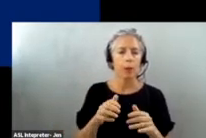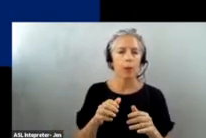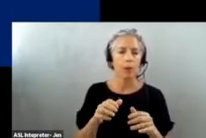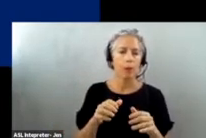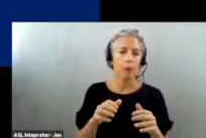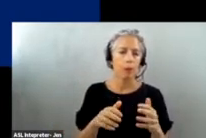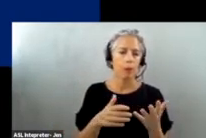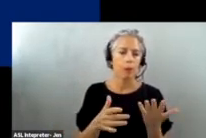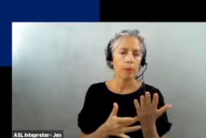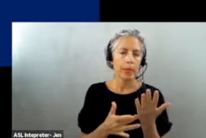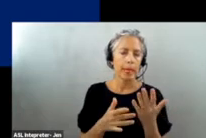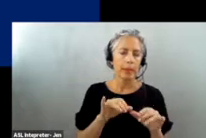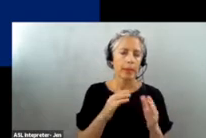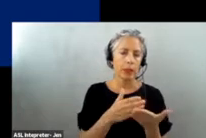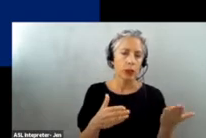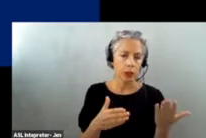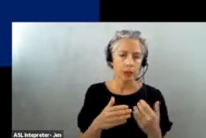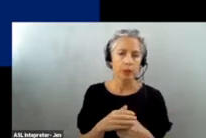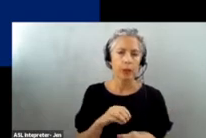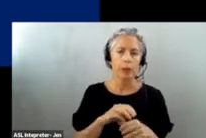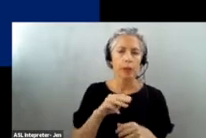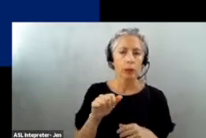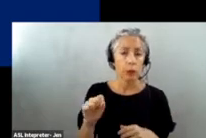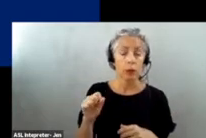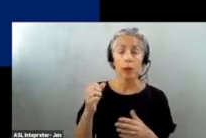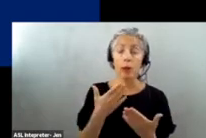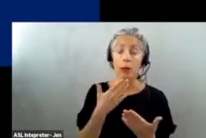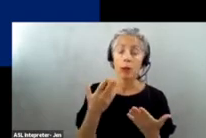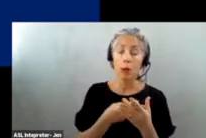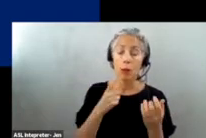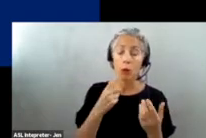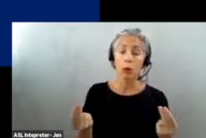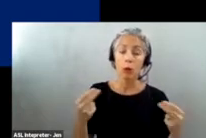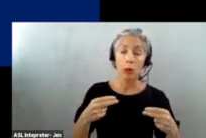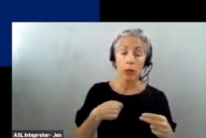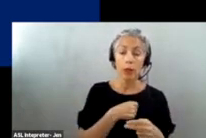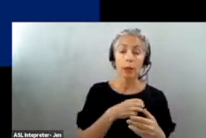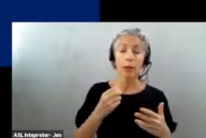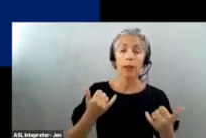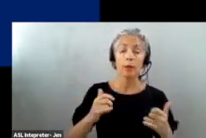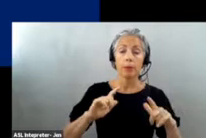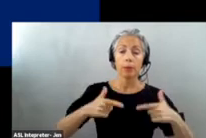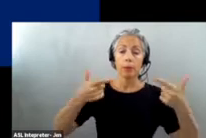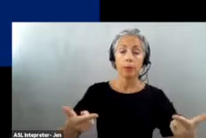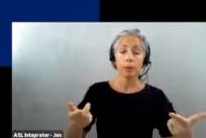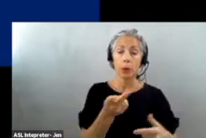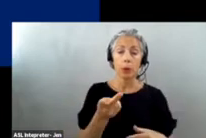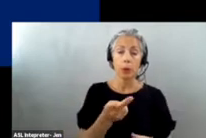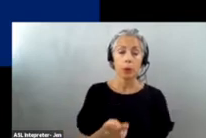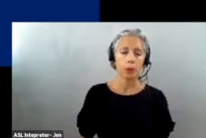National Institutes of Health Clinical Center. Thank you both so much for joining us, and I will turn it over to you now.